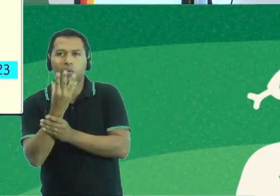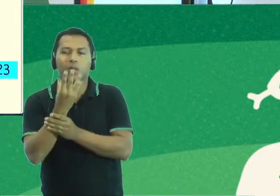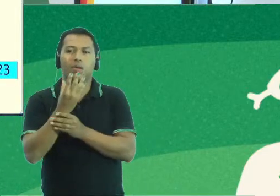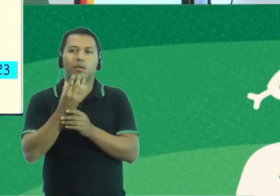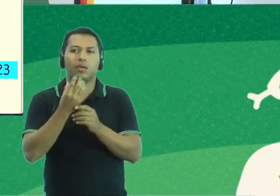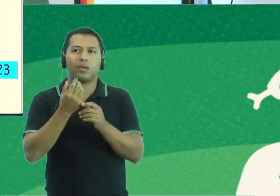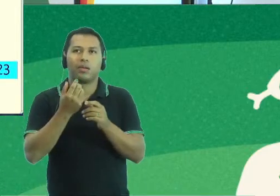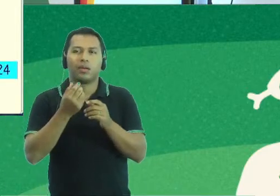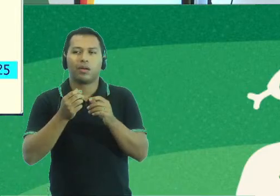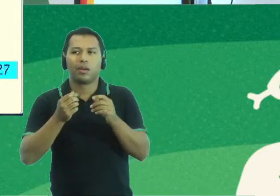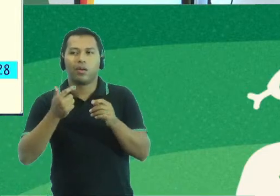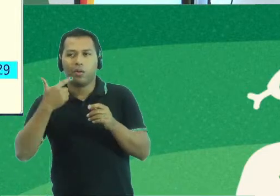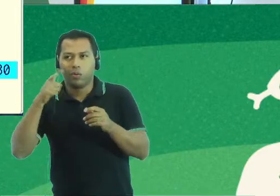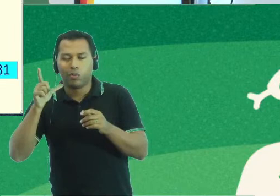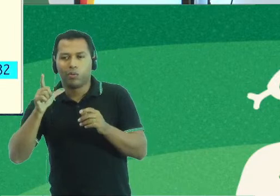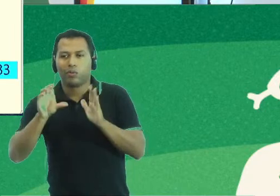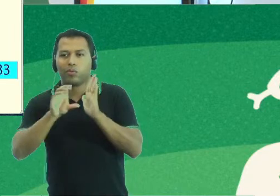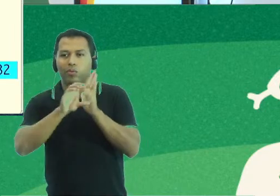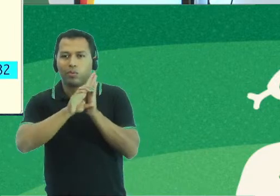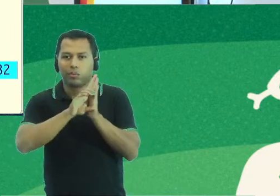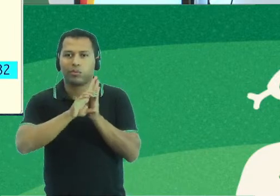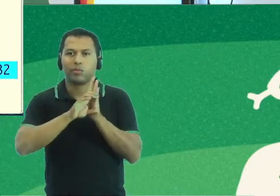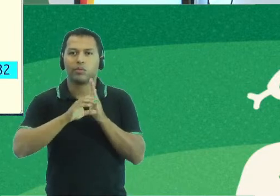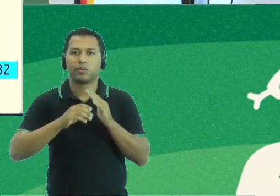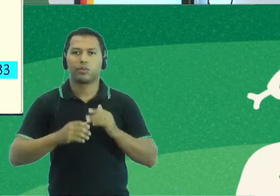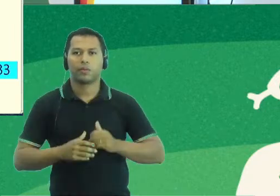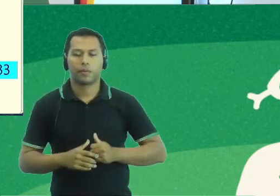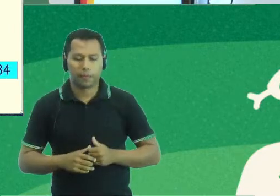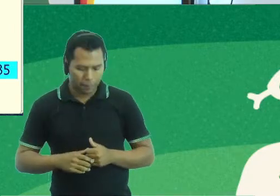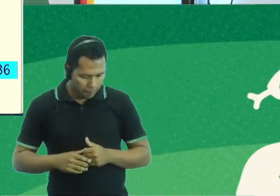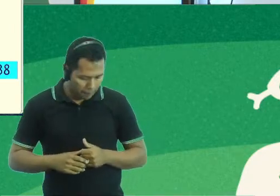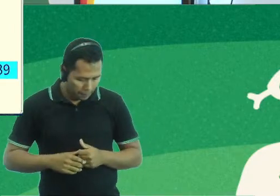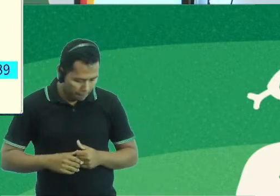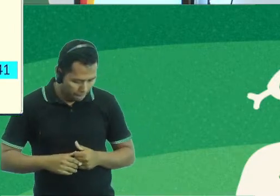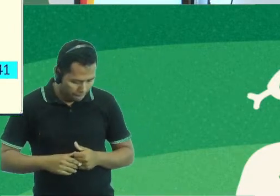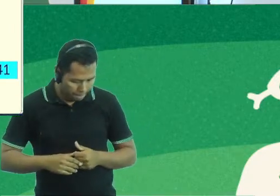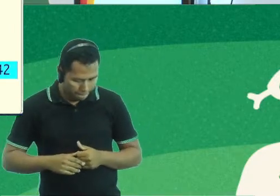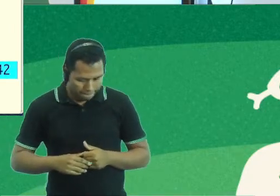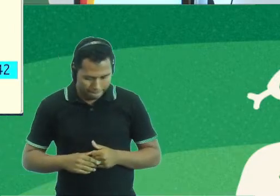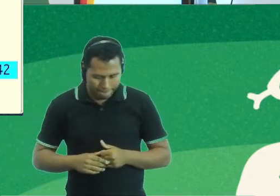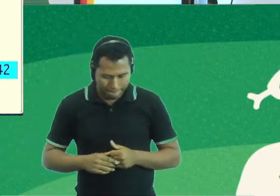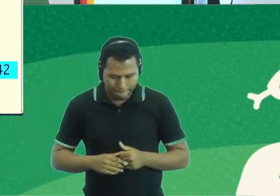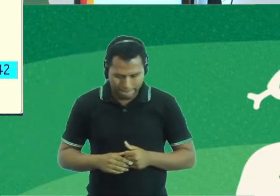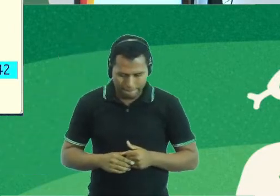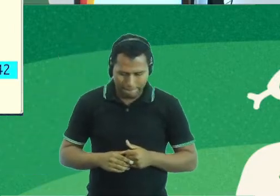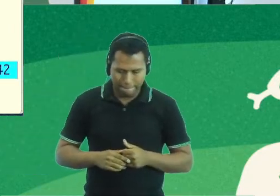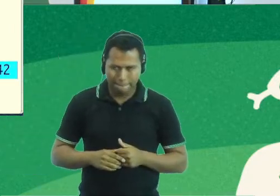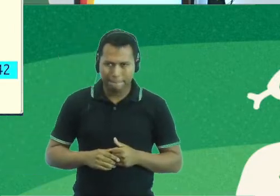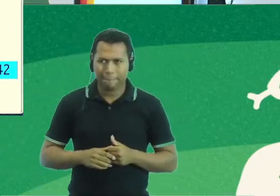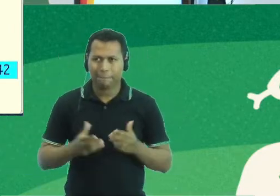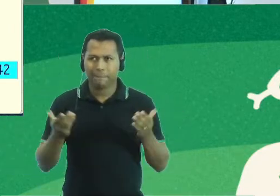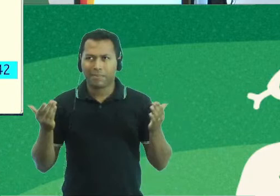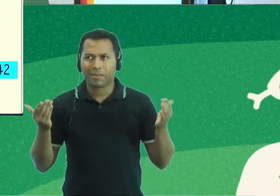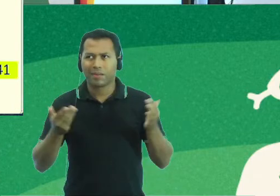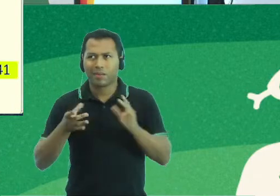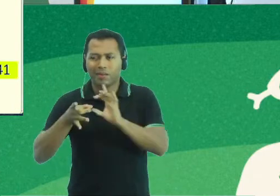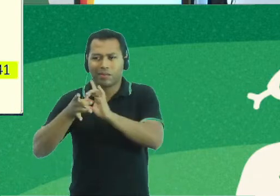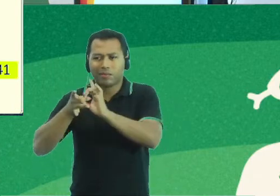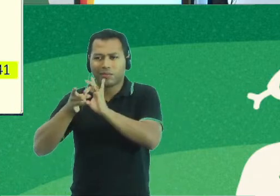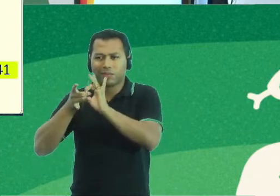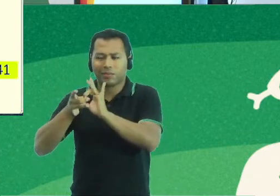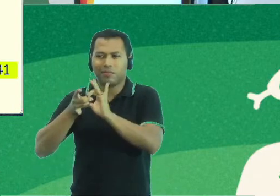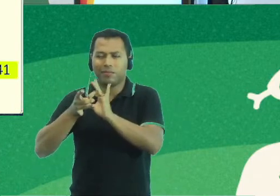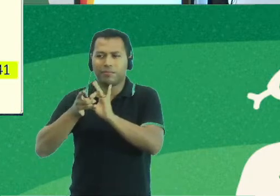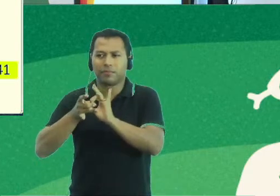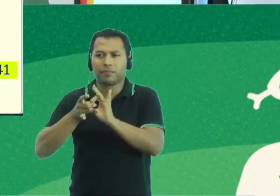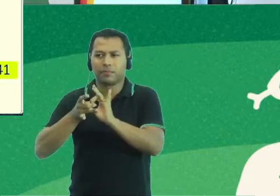yeah, capital, and I have to give it a Redis connection. So it'll connect to the default Redis queue, or the default Redis server, which